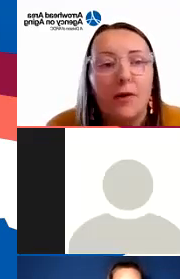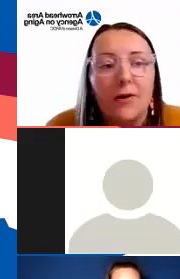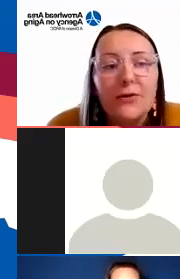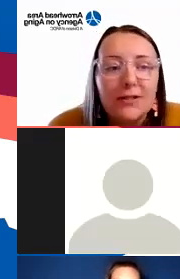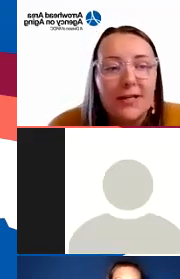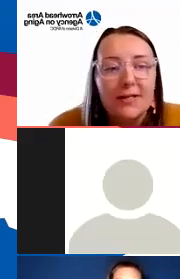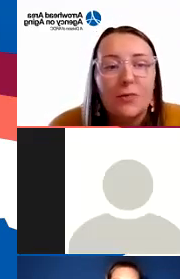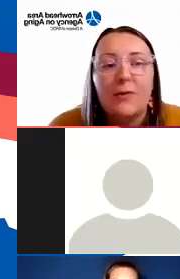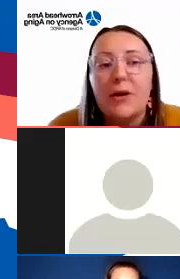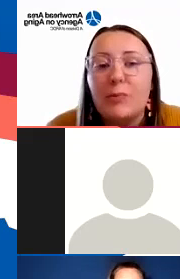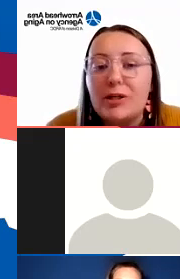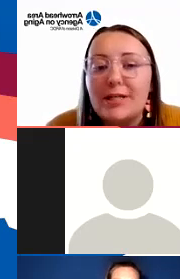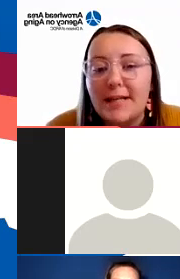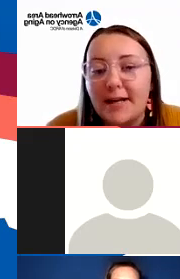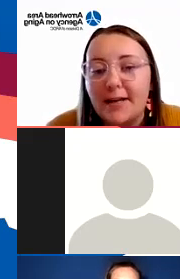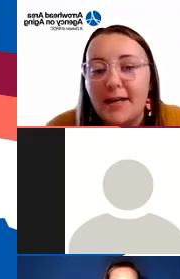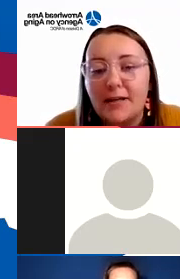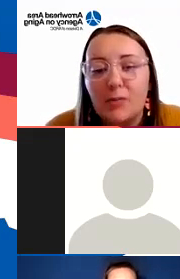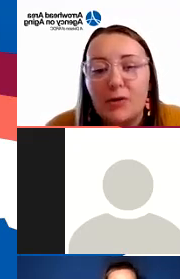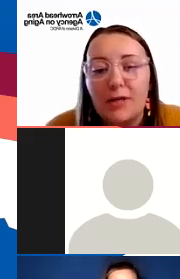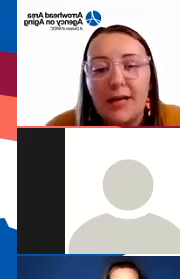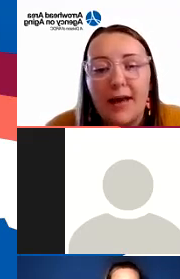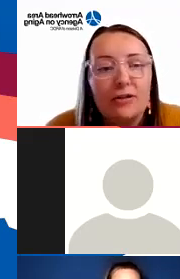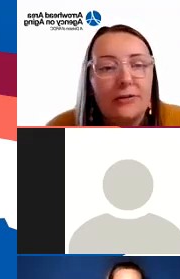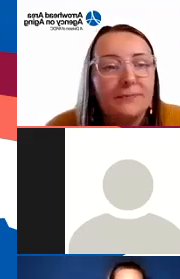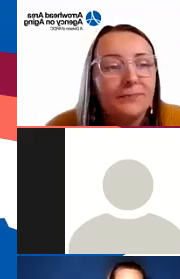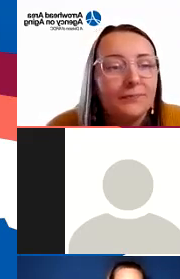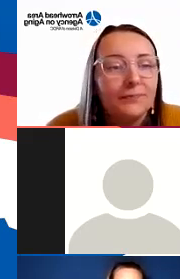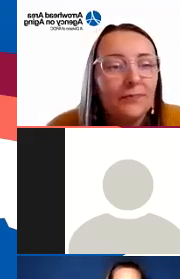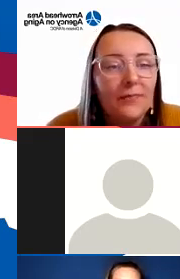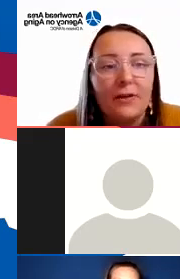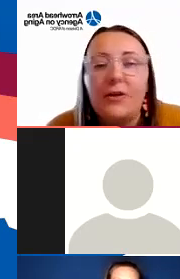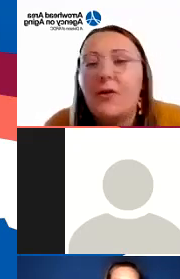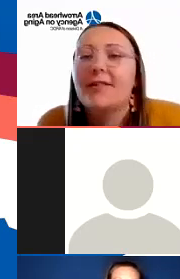And I want to welcome you to today's webinar, Bridging Data and Community Action.